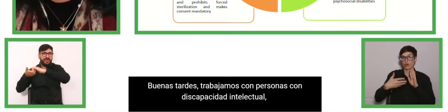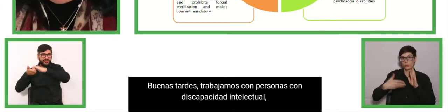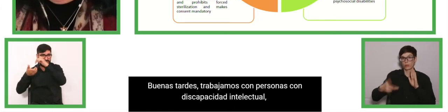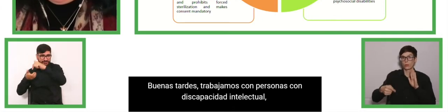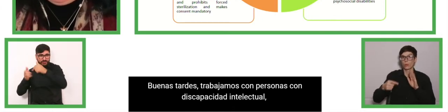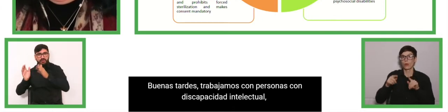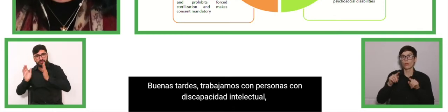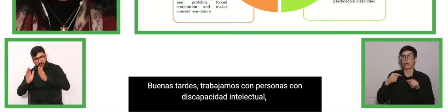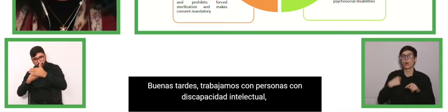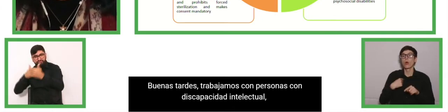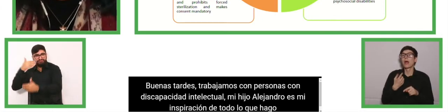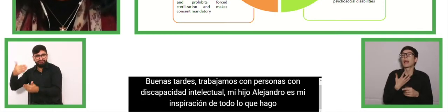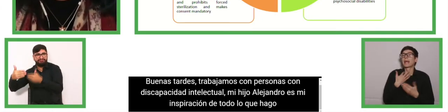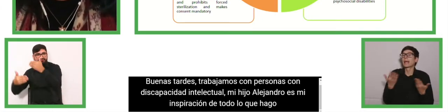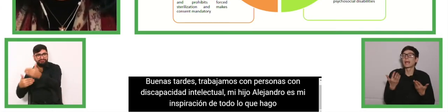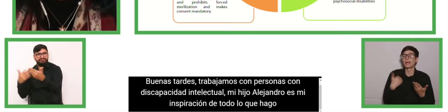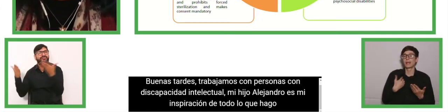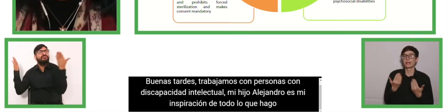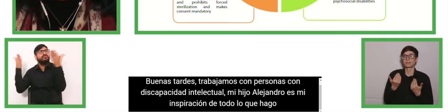want to replicate?